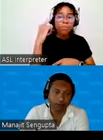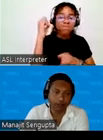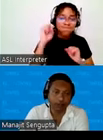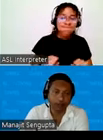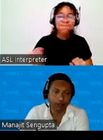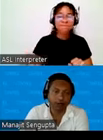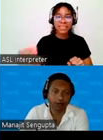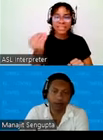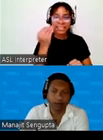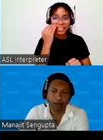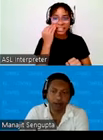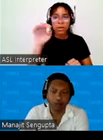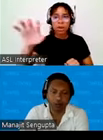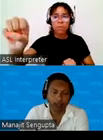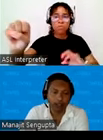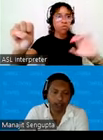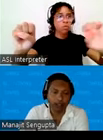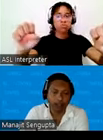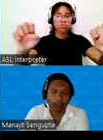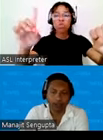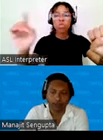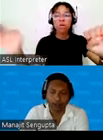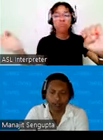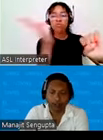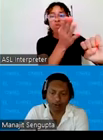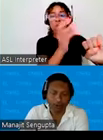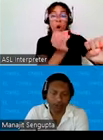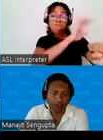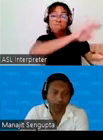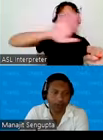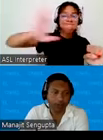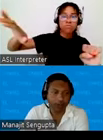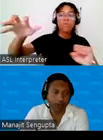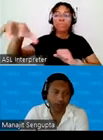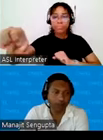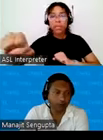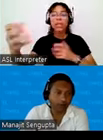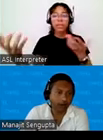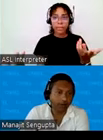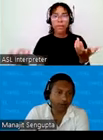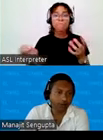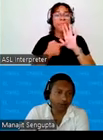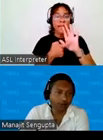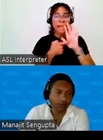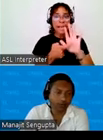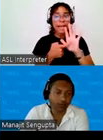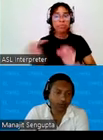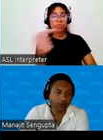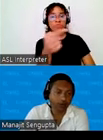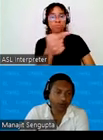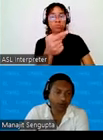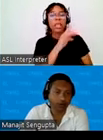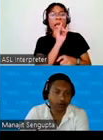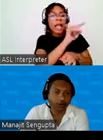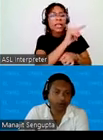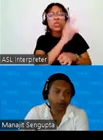the spatial and temporal variability of wind. And here's an example of the average wind speed, both